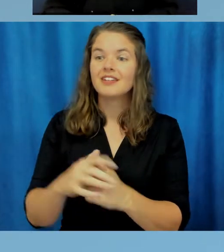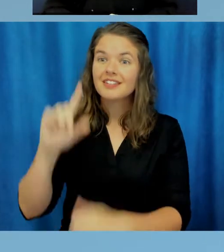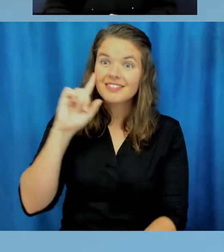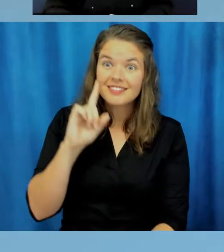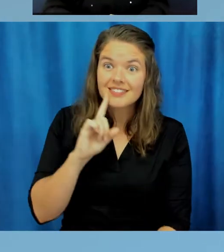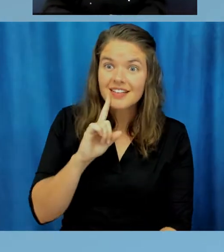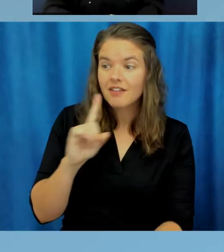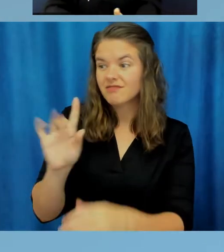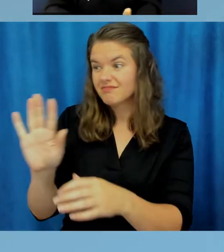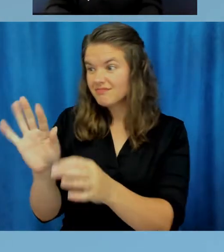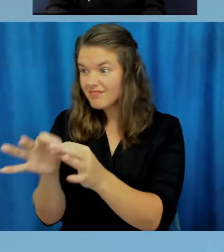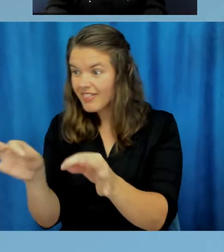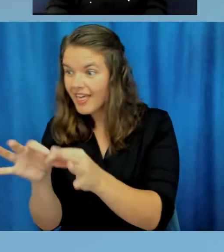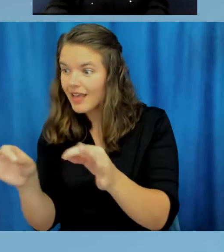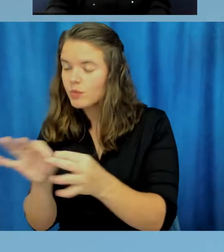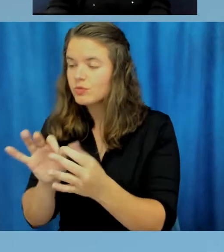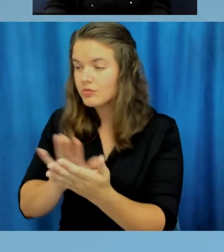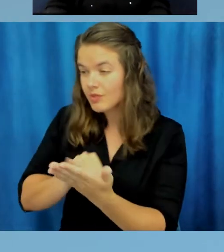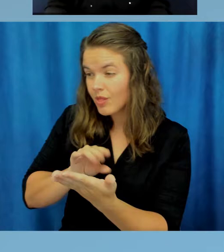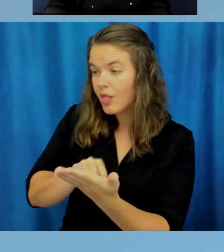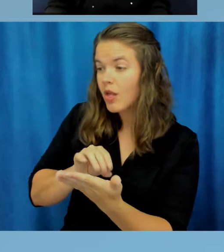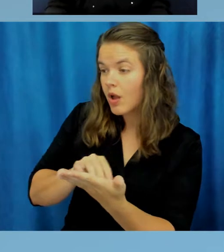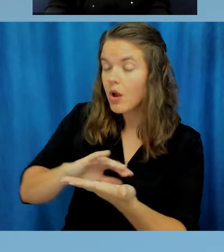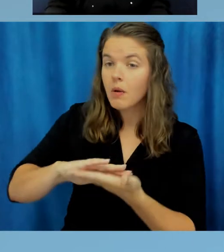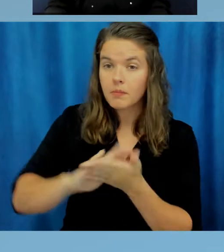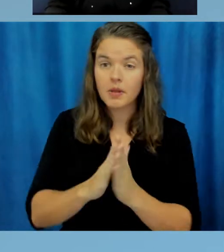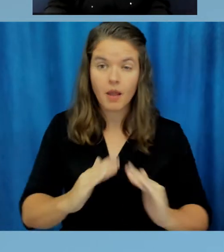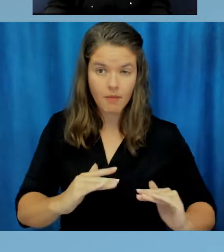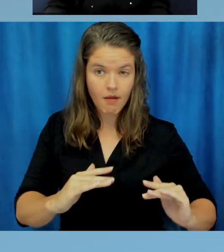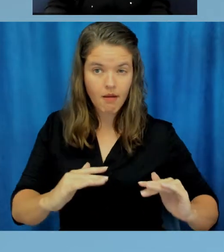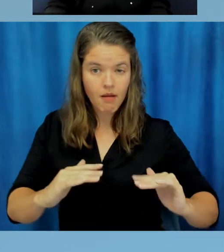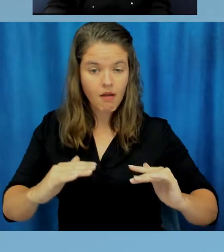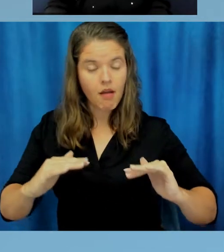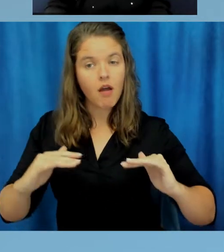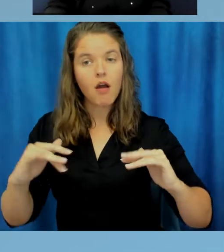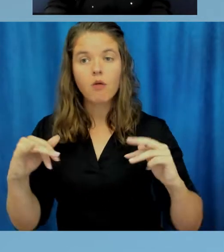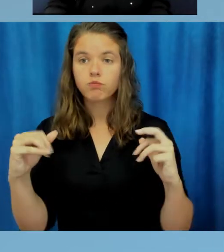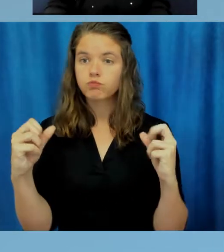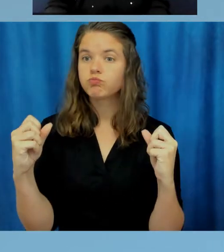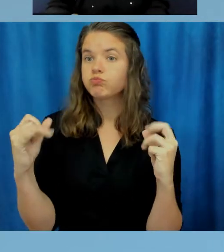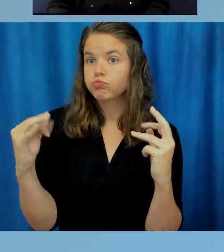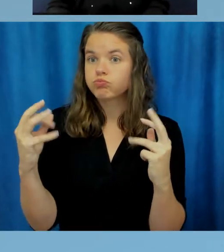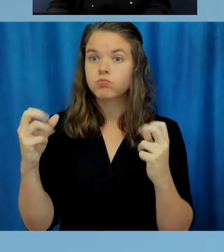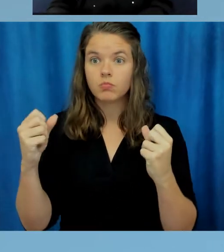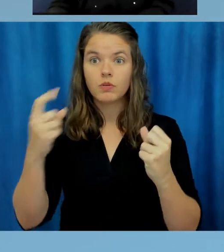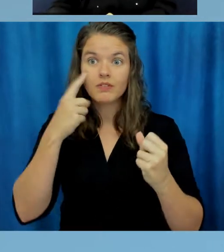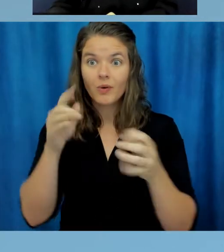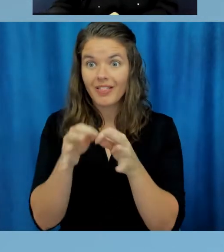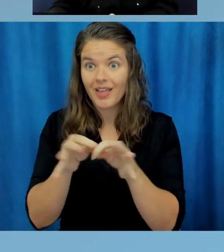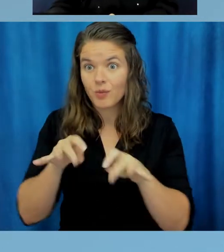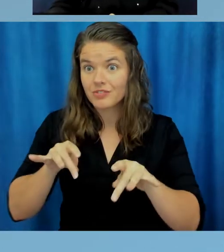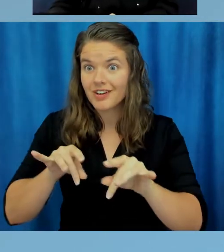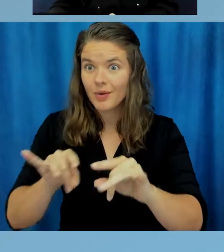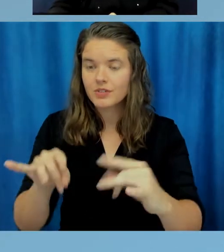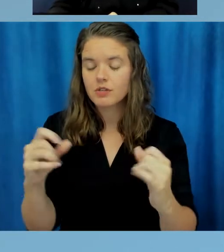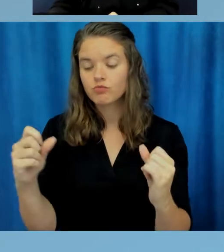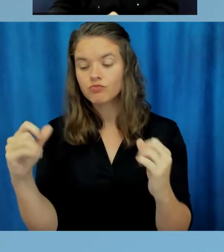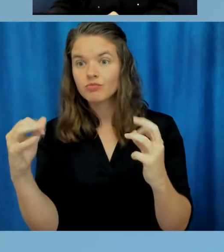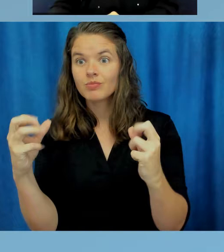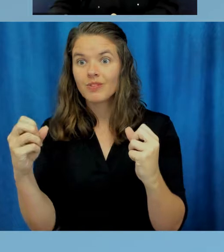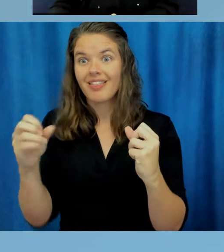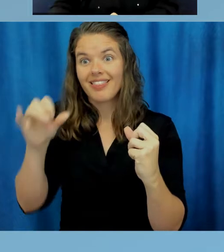the deaf, and once you're at a comfortable, fluent level of language acquisition, that's when